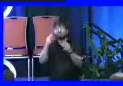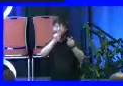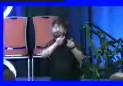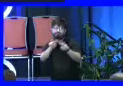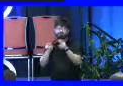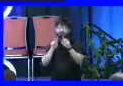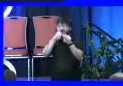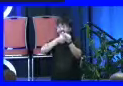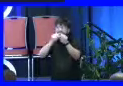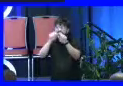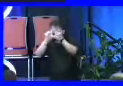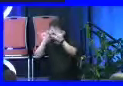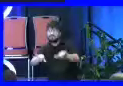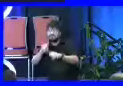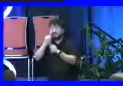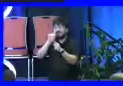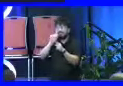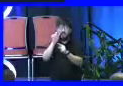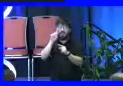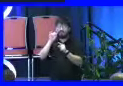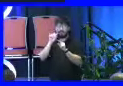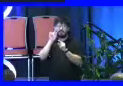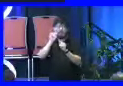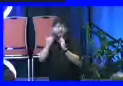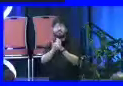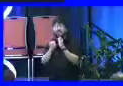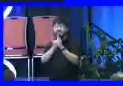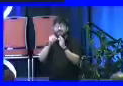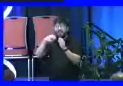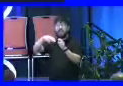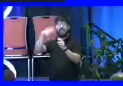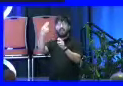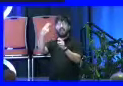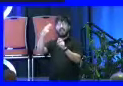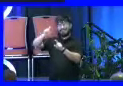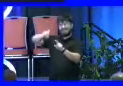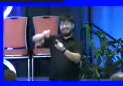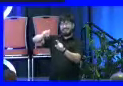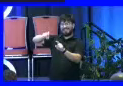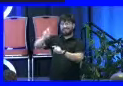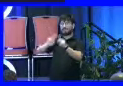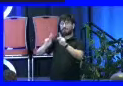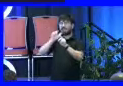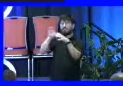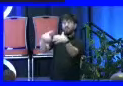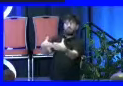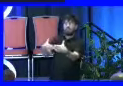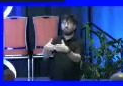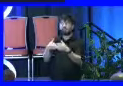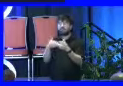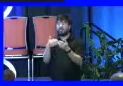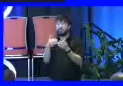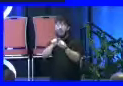systems to identify the highest acuity or high cost, high need populations, do predictive